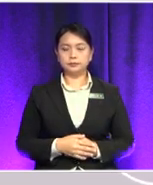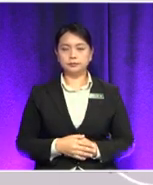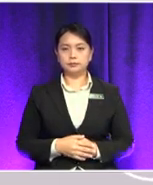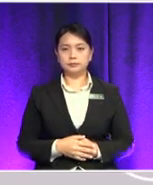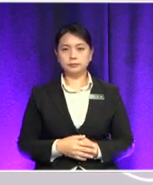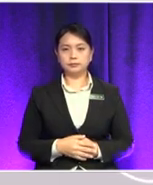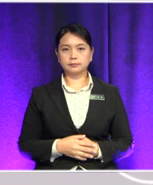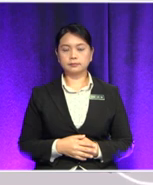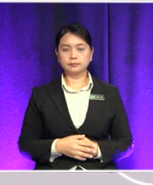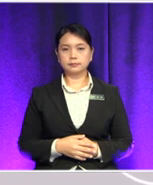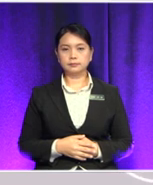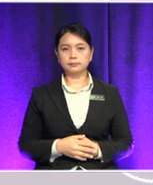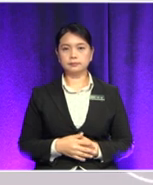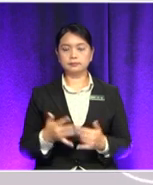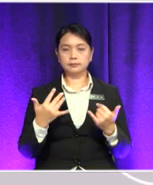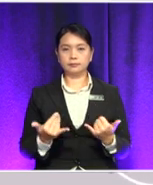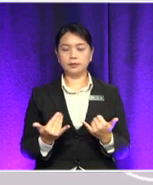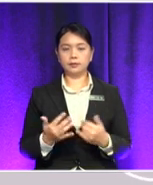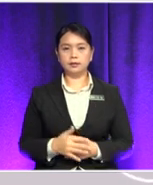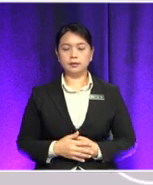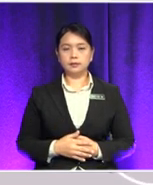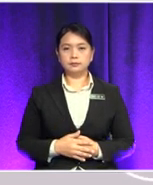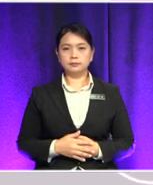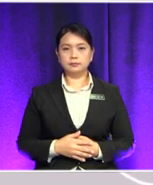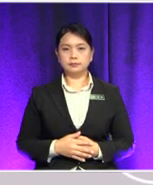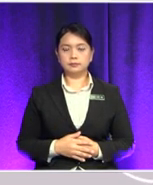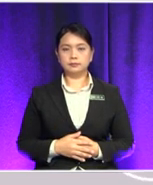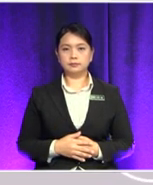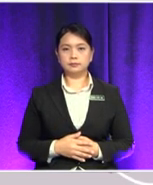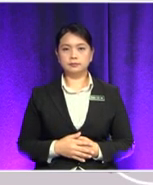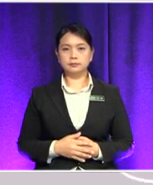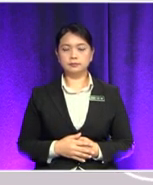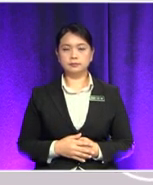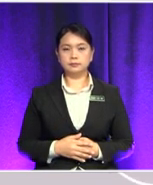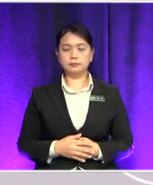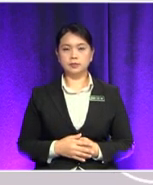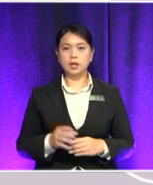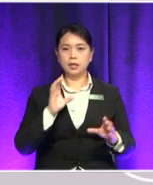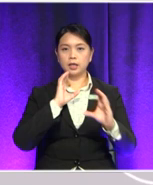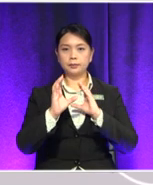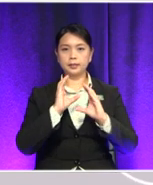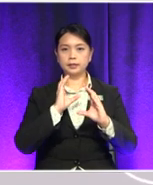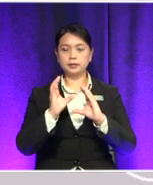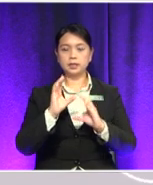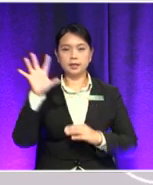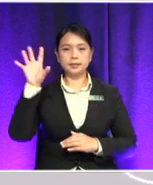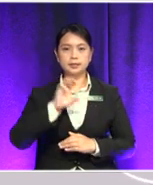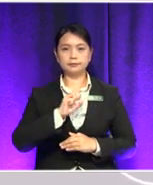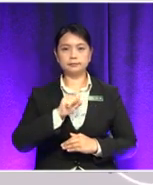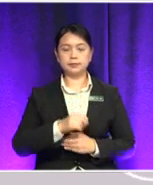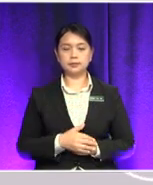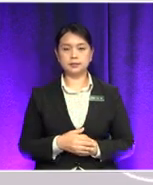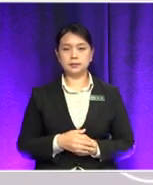for content. Let's move on to our second one, which is communicative achievement, which is